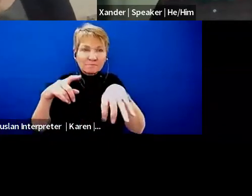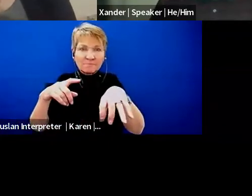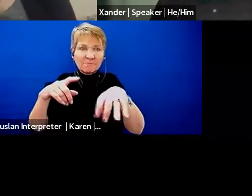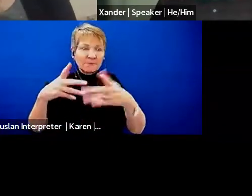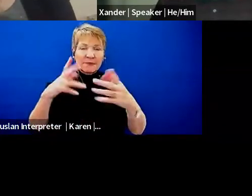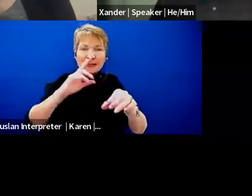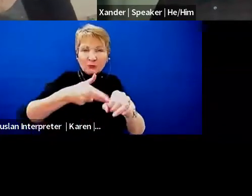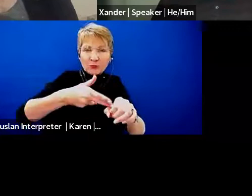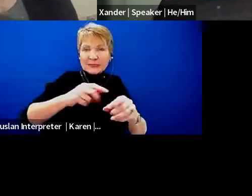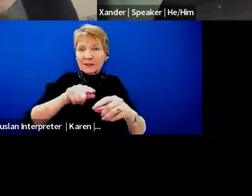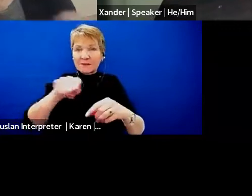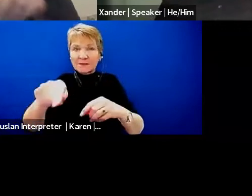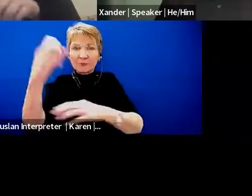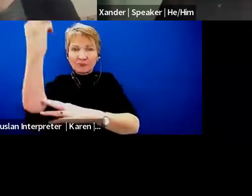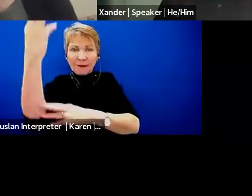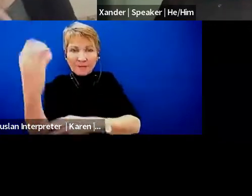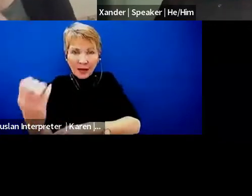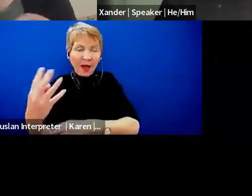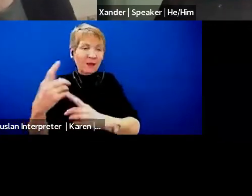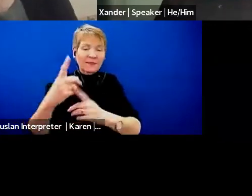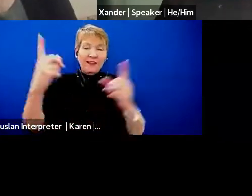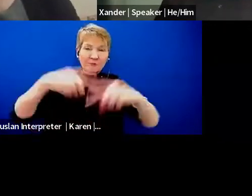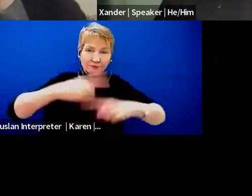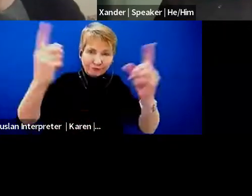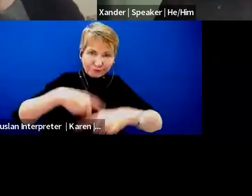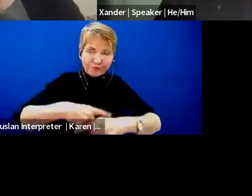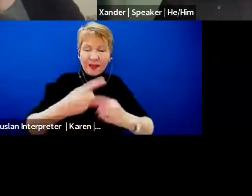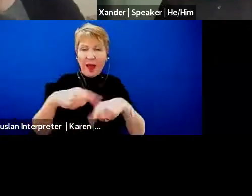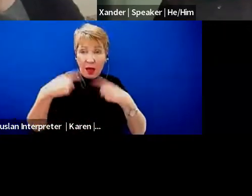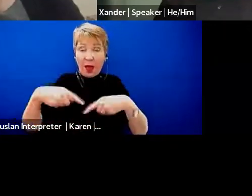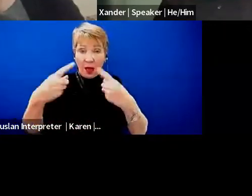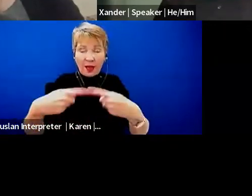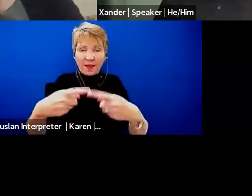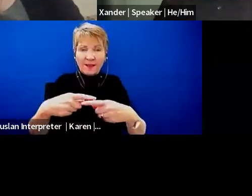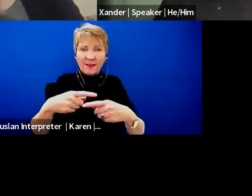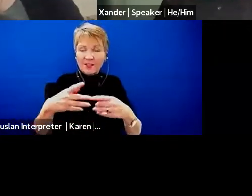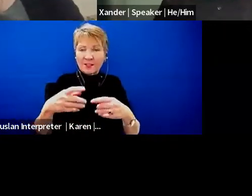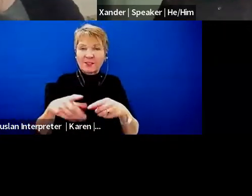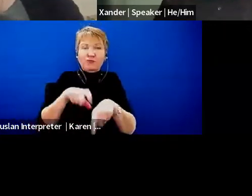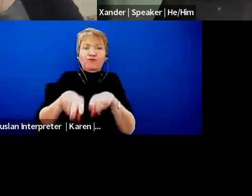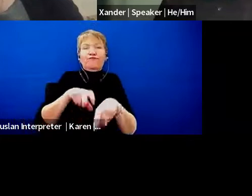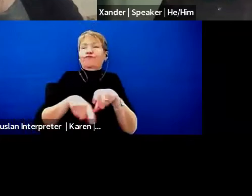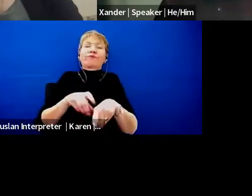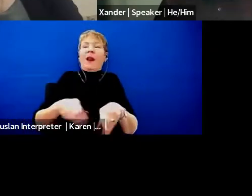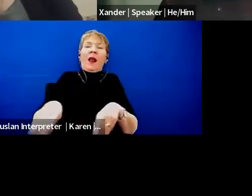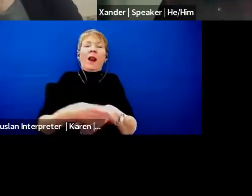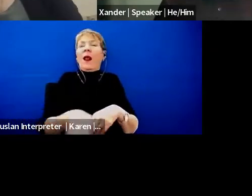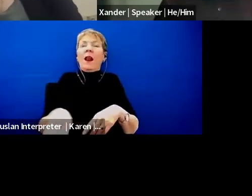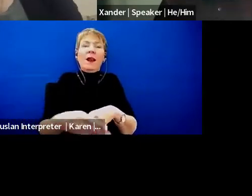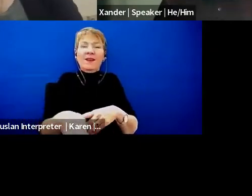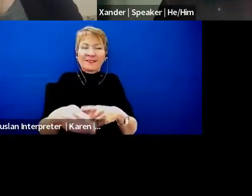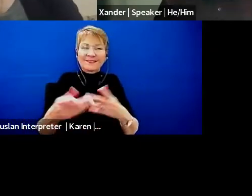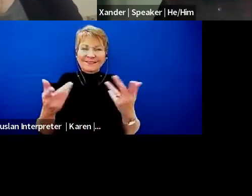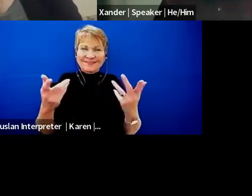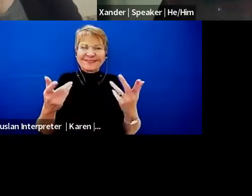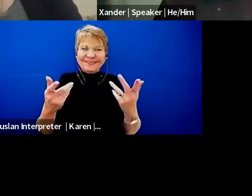traffic lights and roads and things. And, you know, being a part of that society, I guess, in those brief